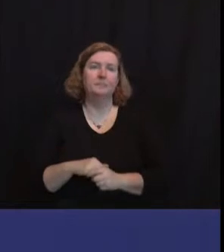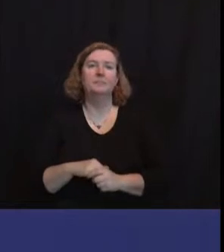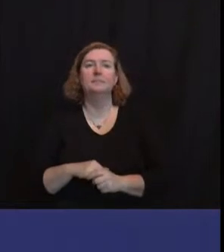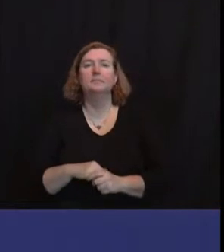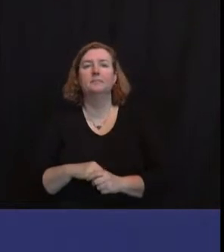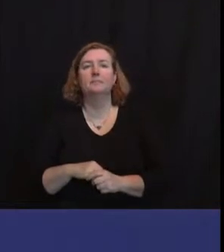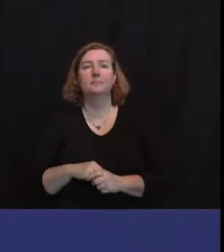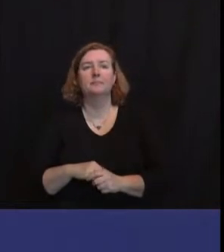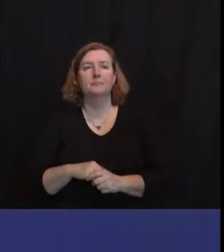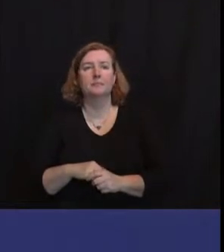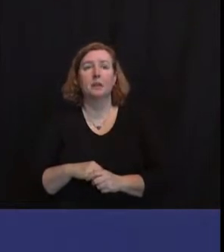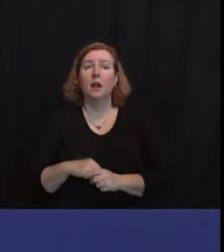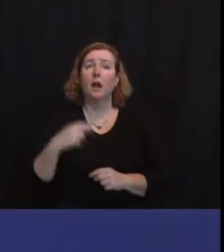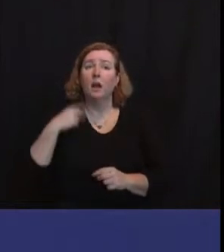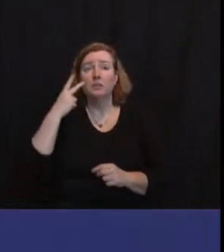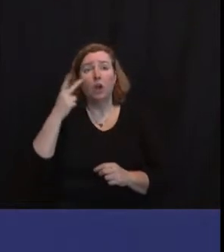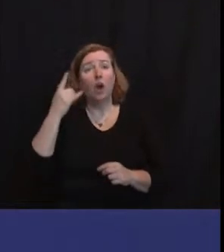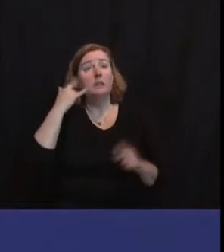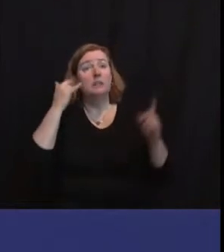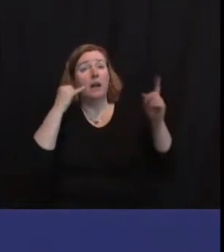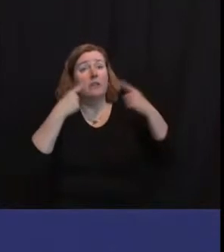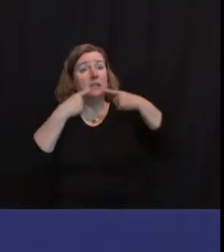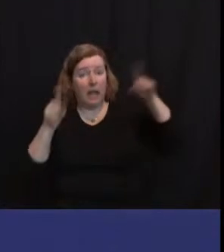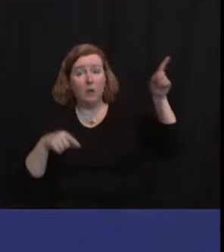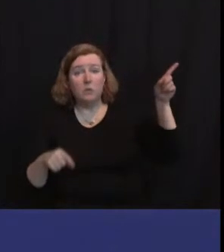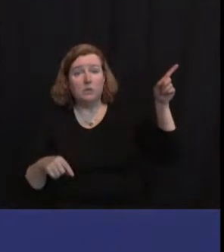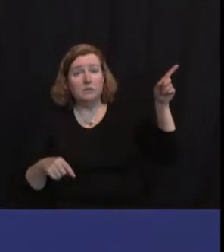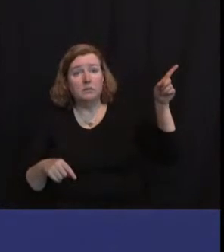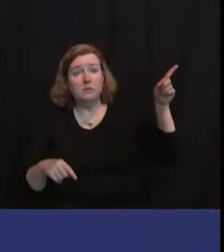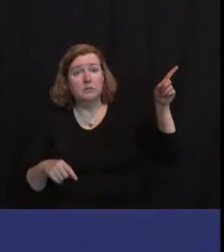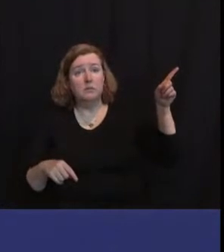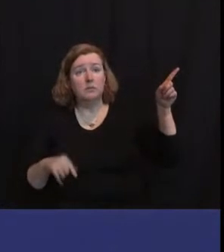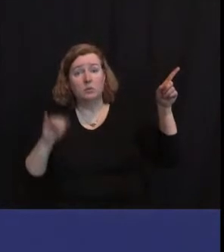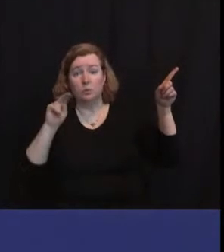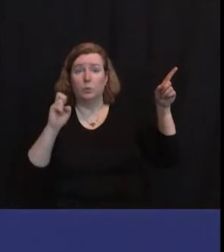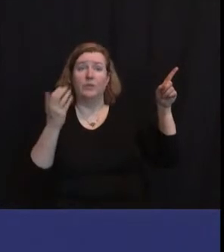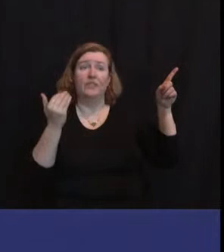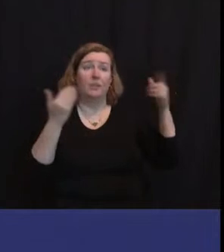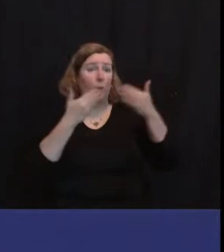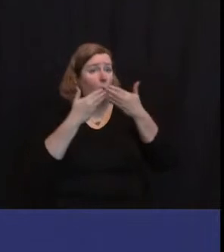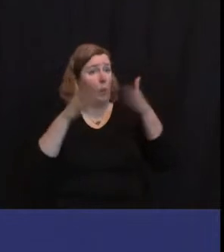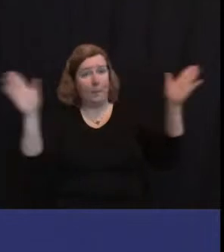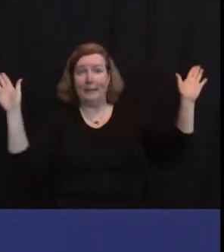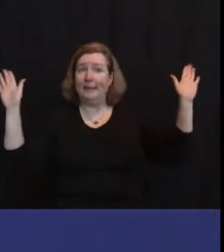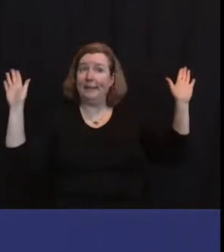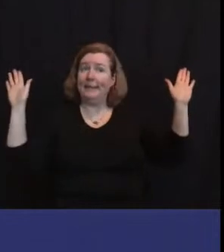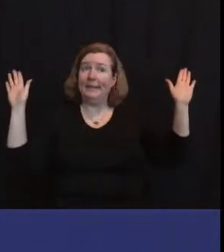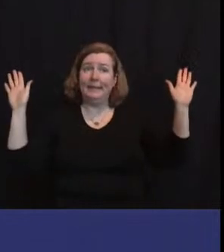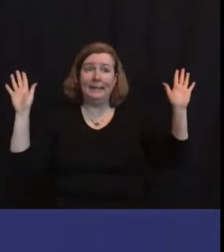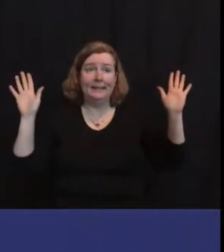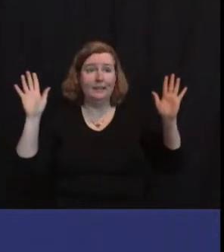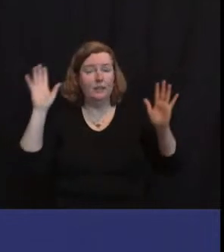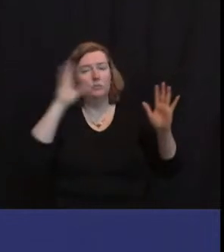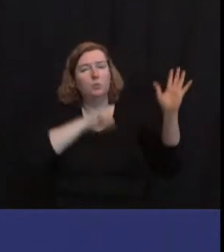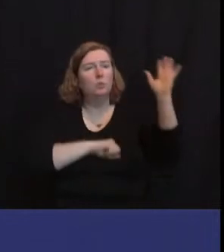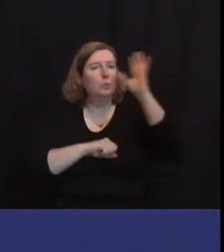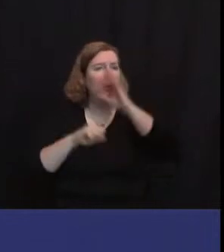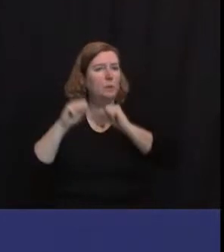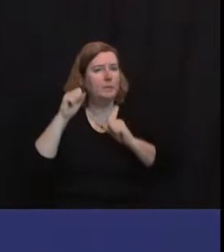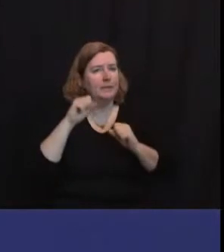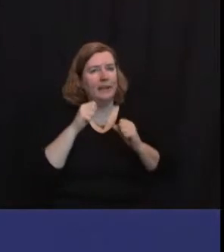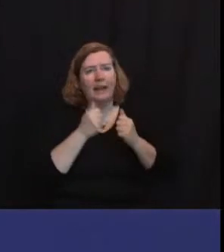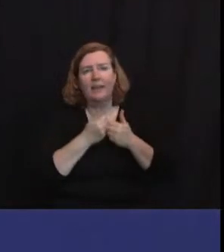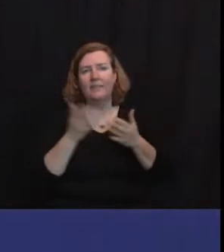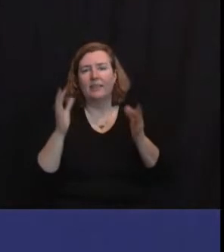Newsom saying that we'd be fully open for business in California on June 15th, assuming certain things. Listen, I hope we are. I think